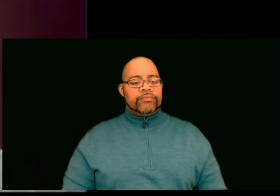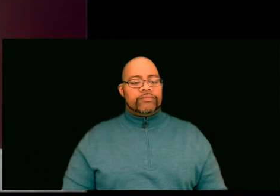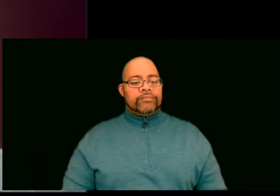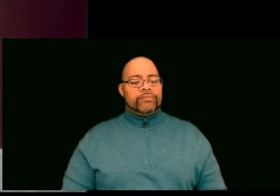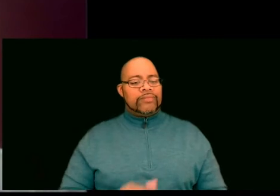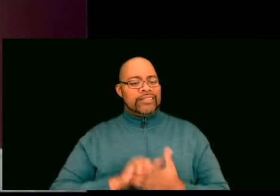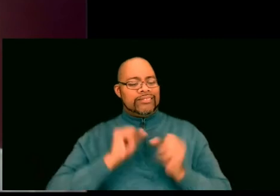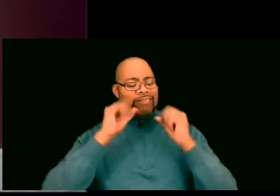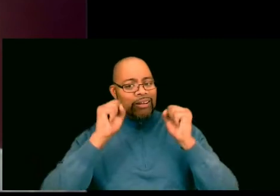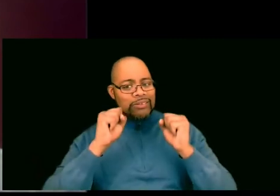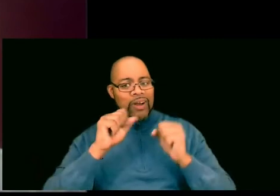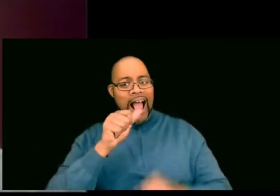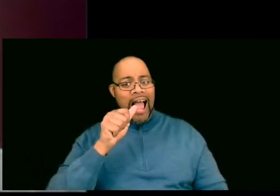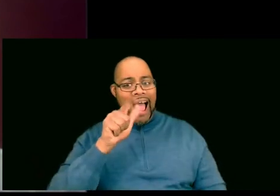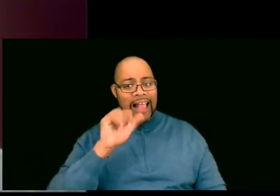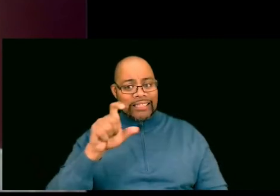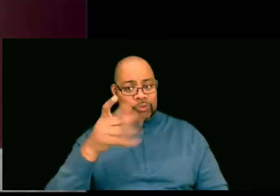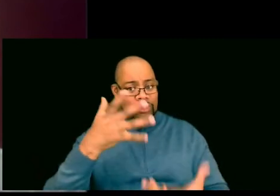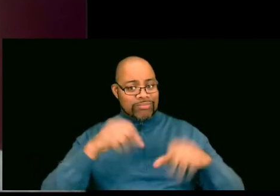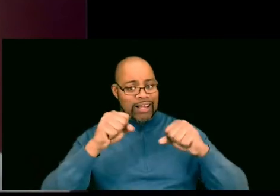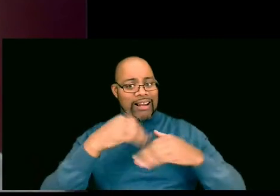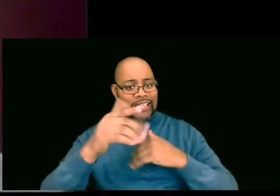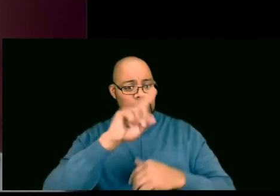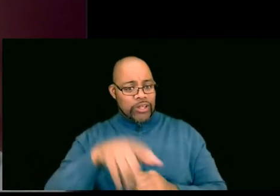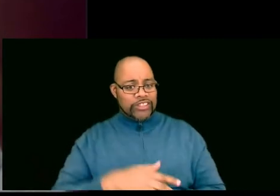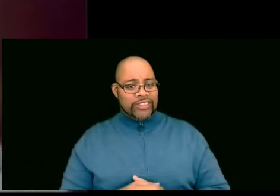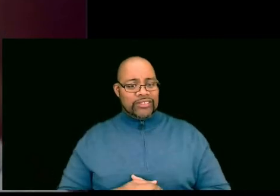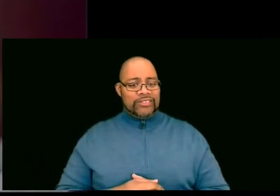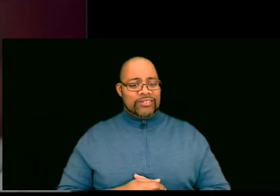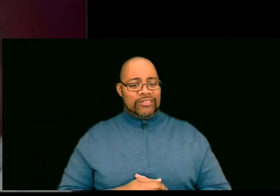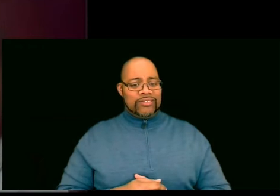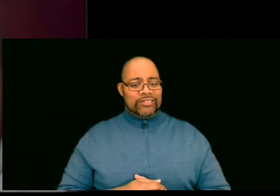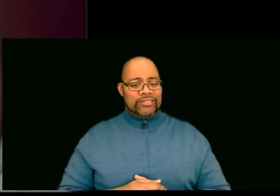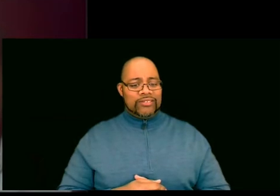That's fascinating. Alex, do you want to take the next question?